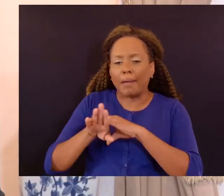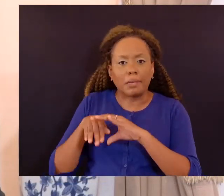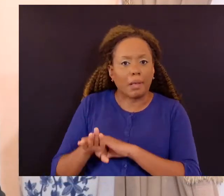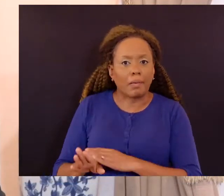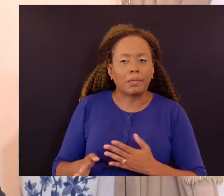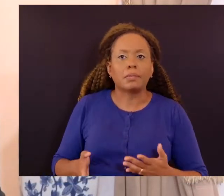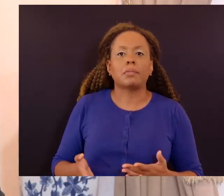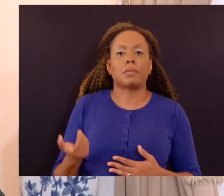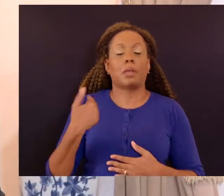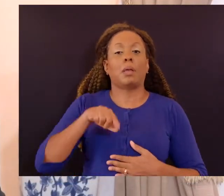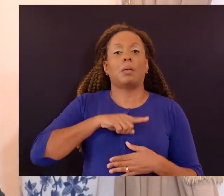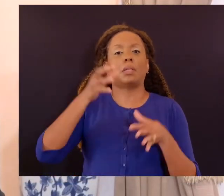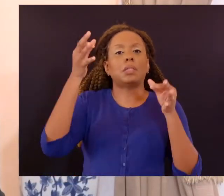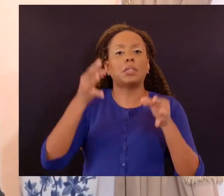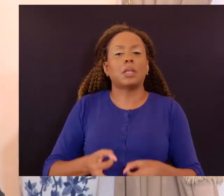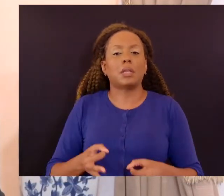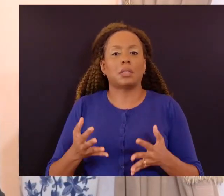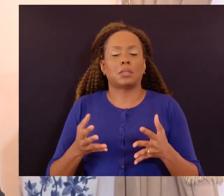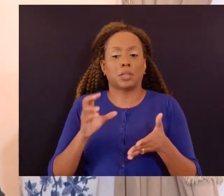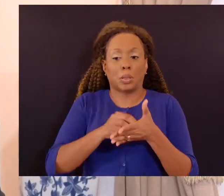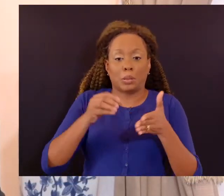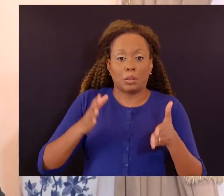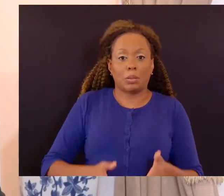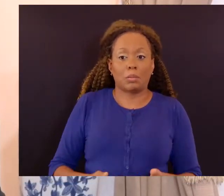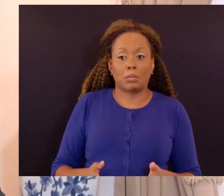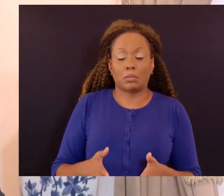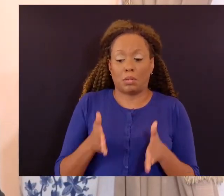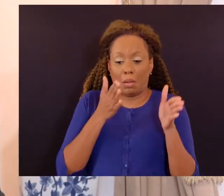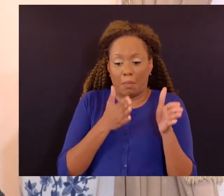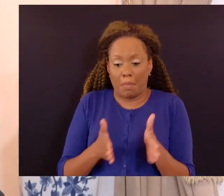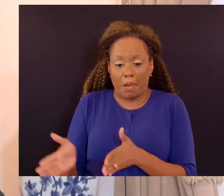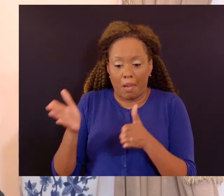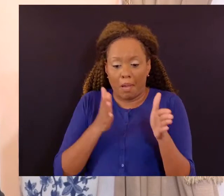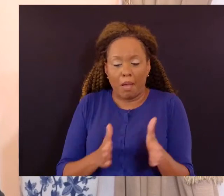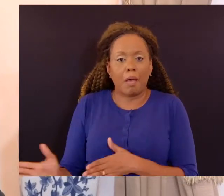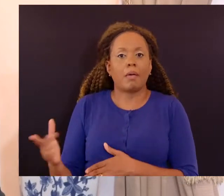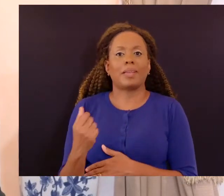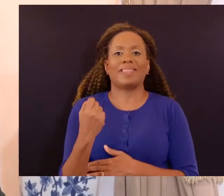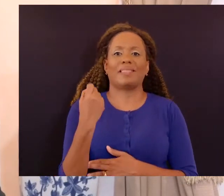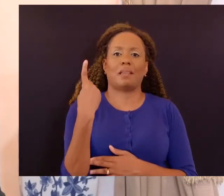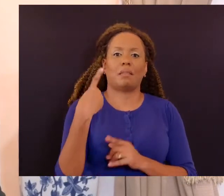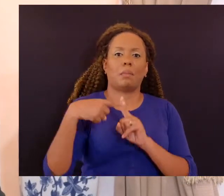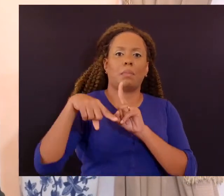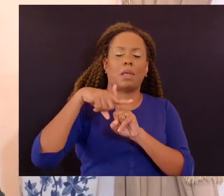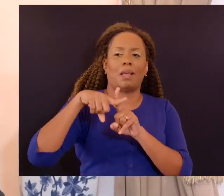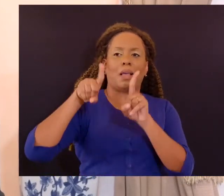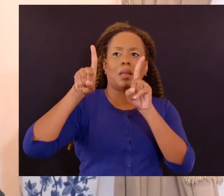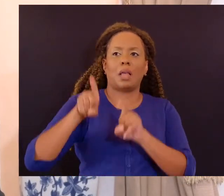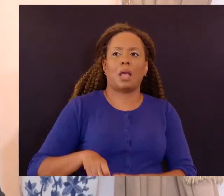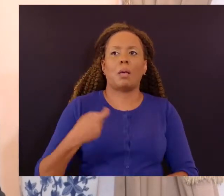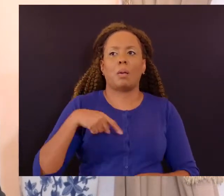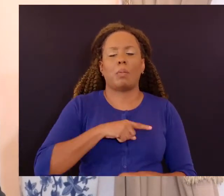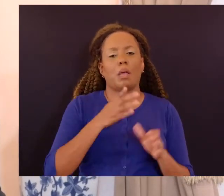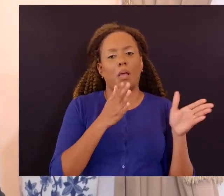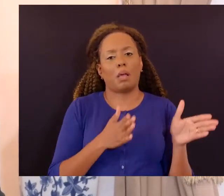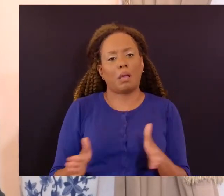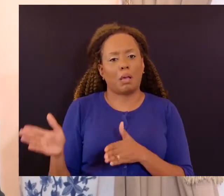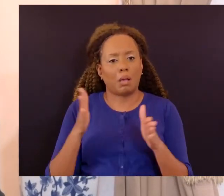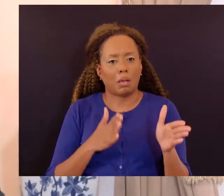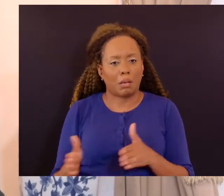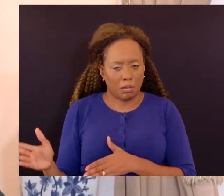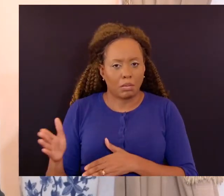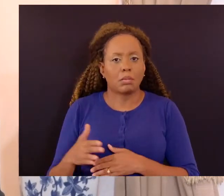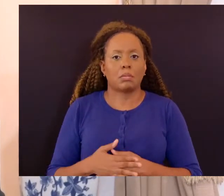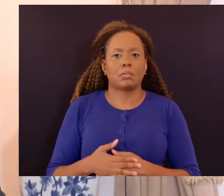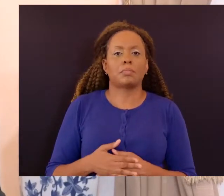conscious decision to prioritize those students who were preparing to sit examinations, the Common Entrance or the Barbados Secondary